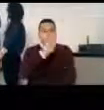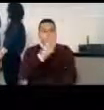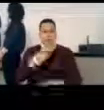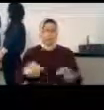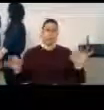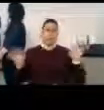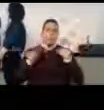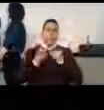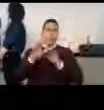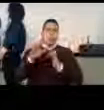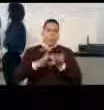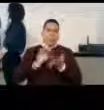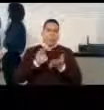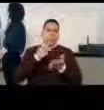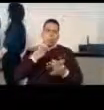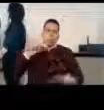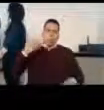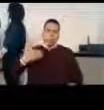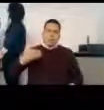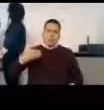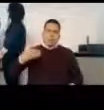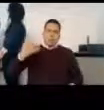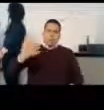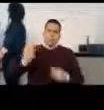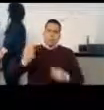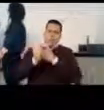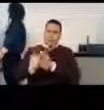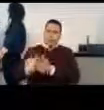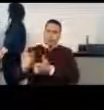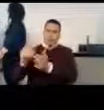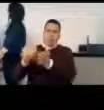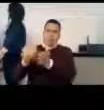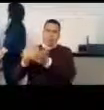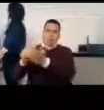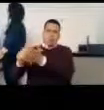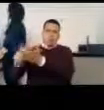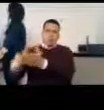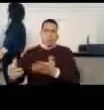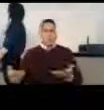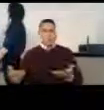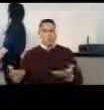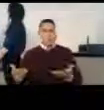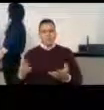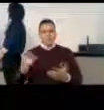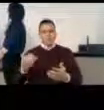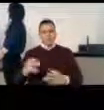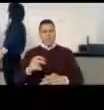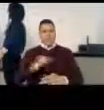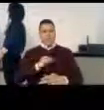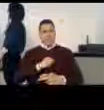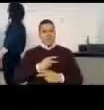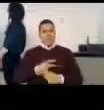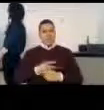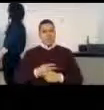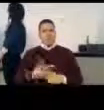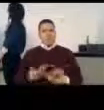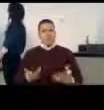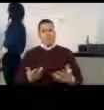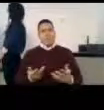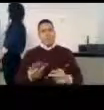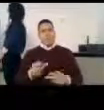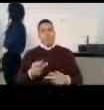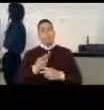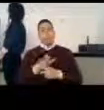diabetic medication, for parents to be taken as prescribed self-care. We have to take care of